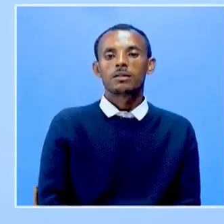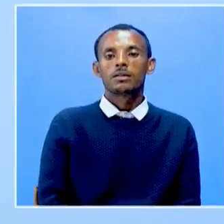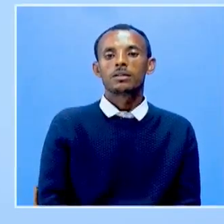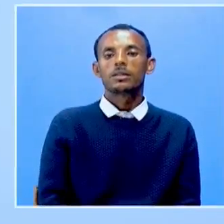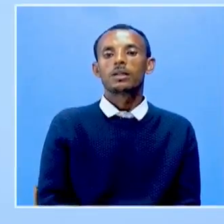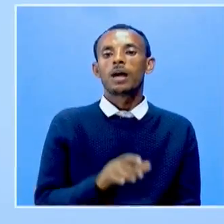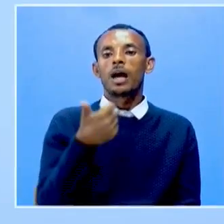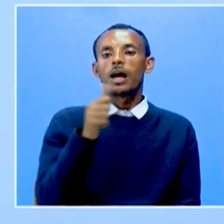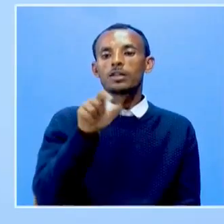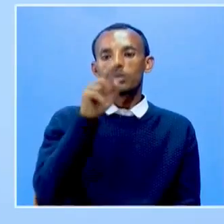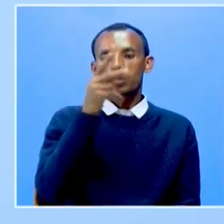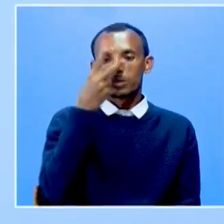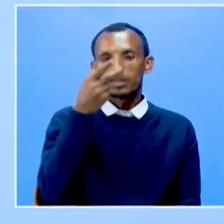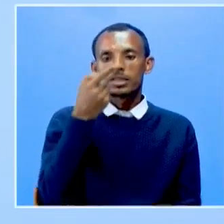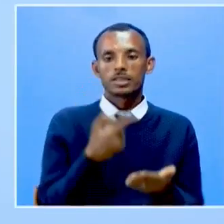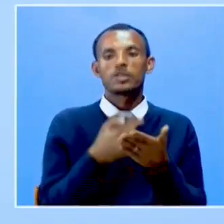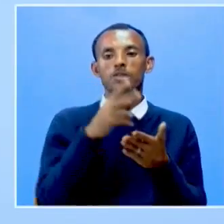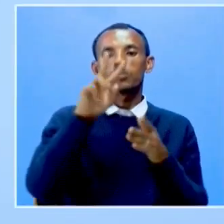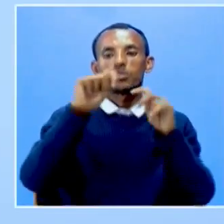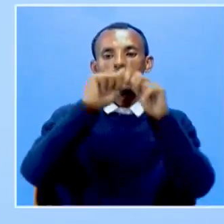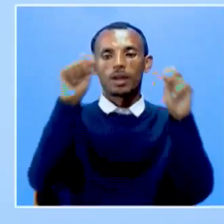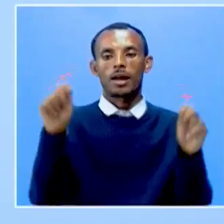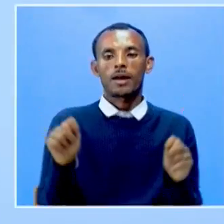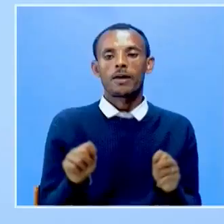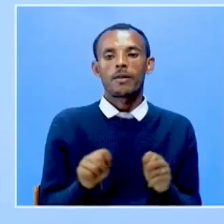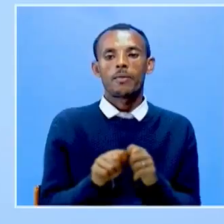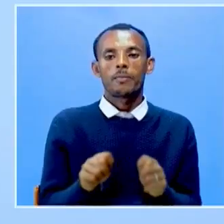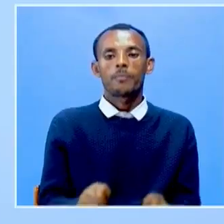can see, these two triangles,